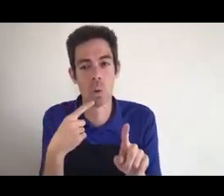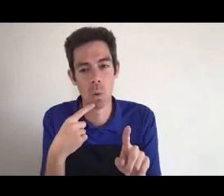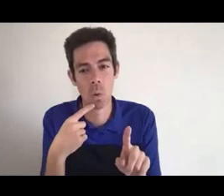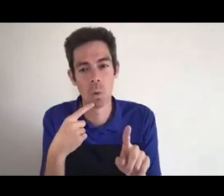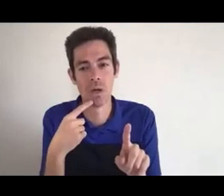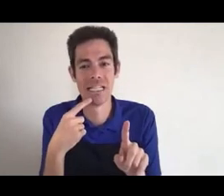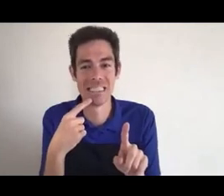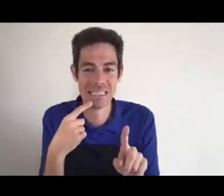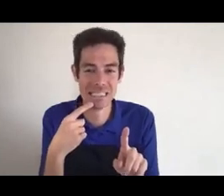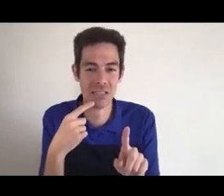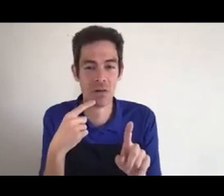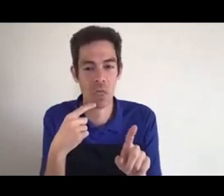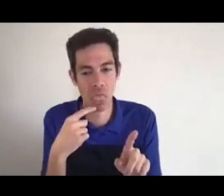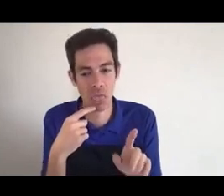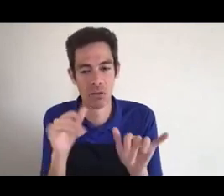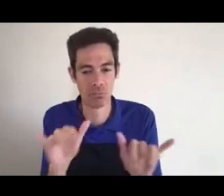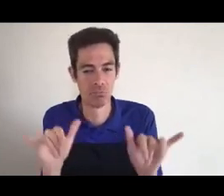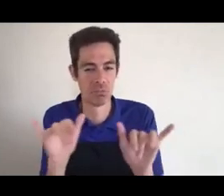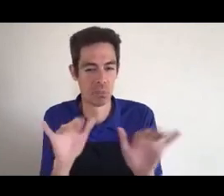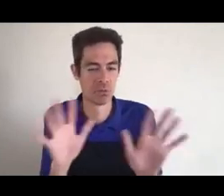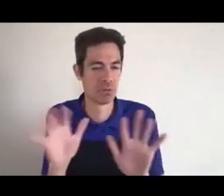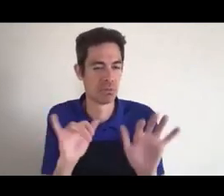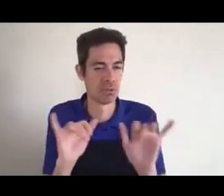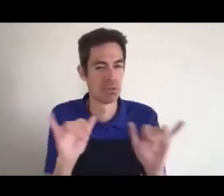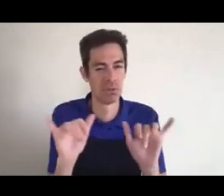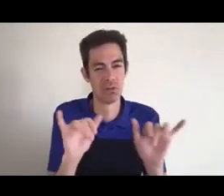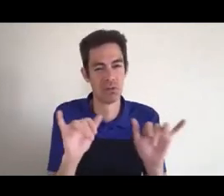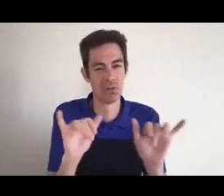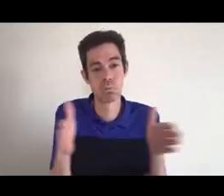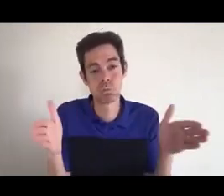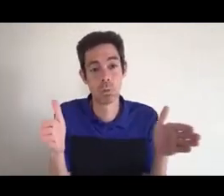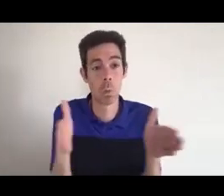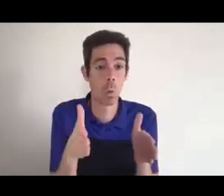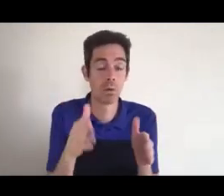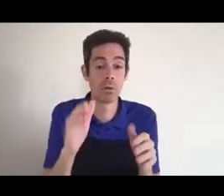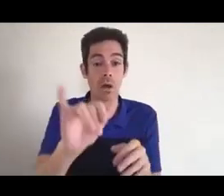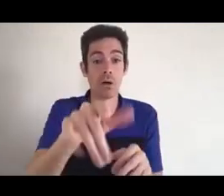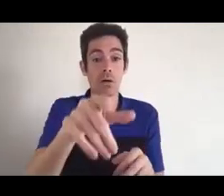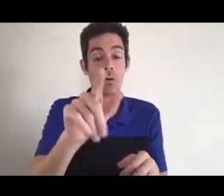So 3D objects, yes, you can use those different